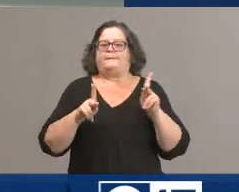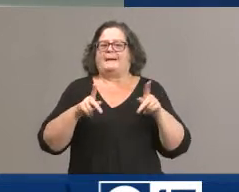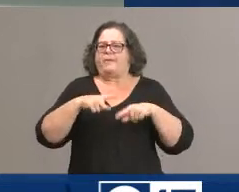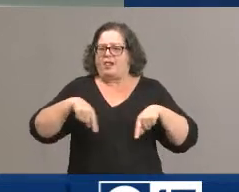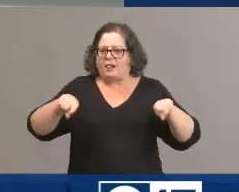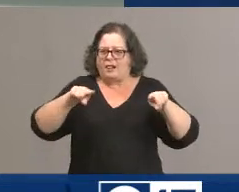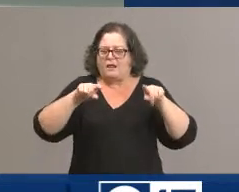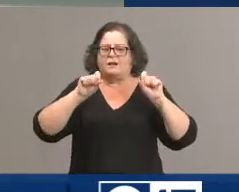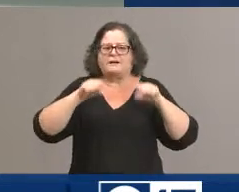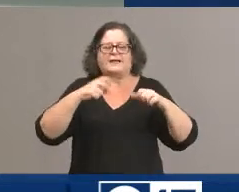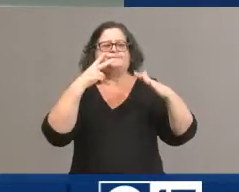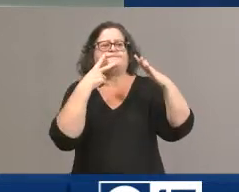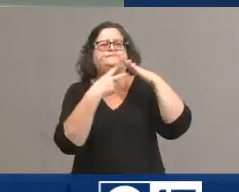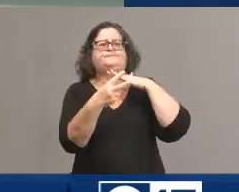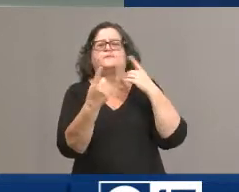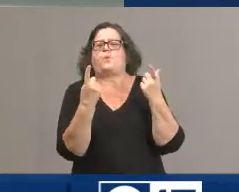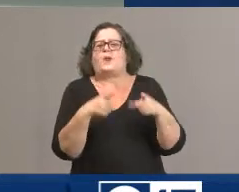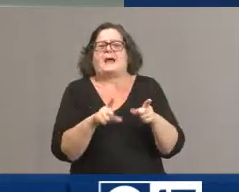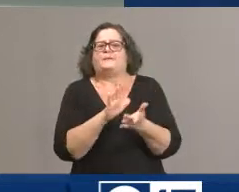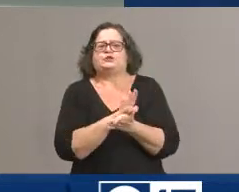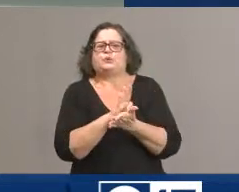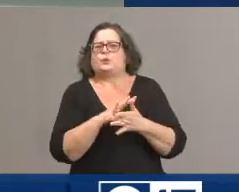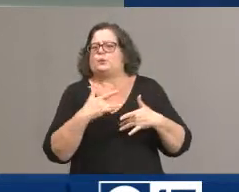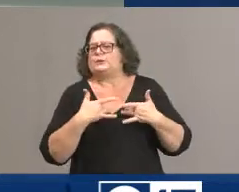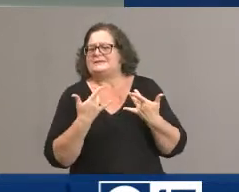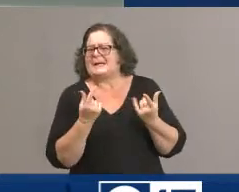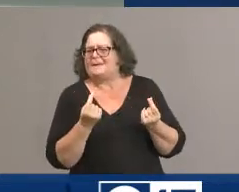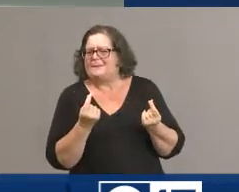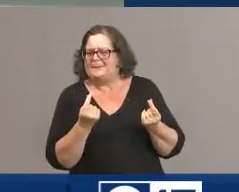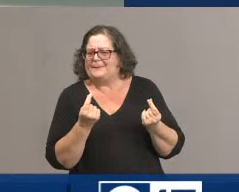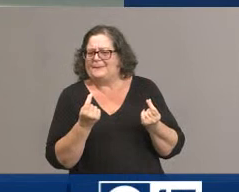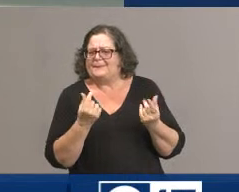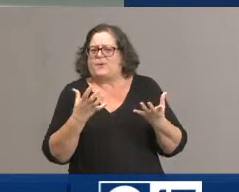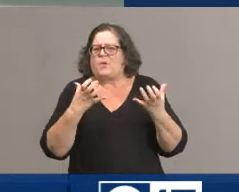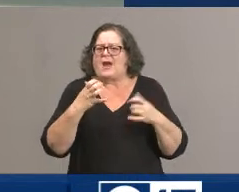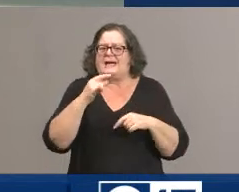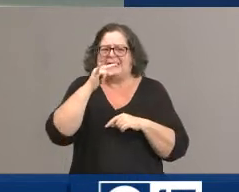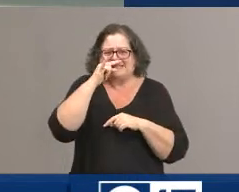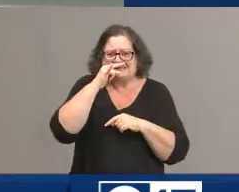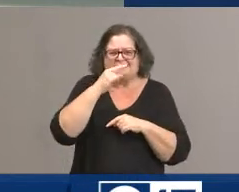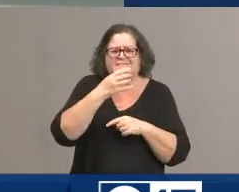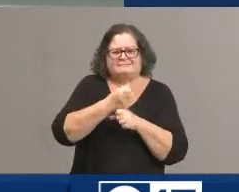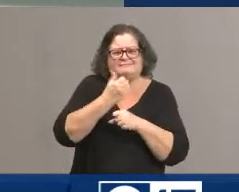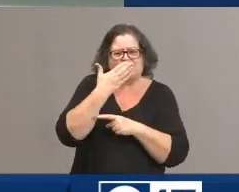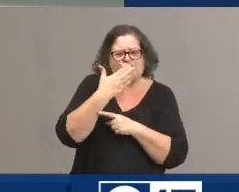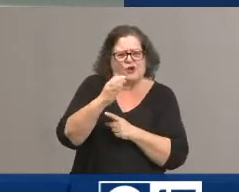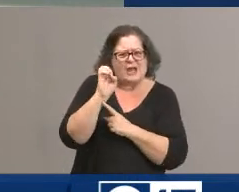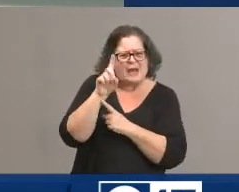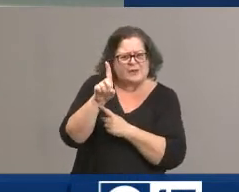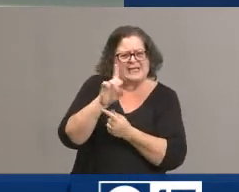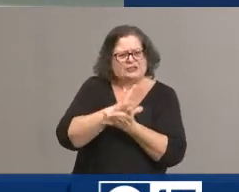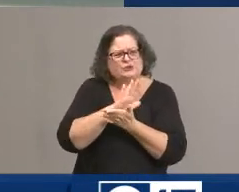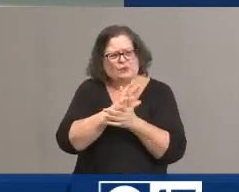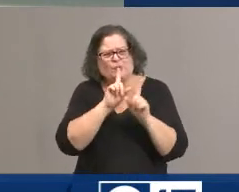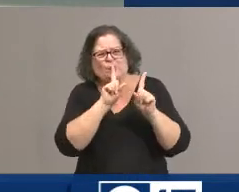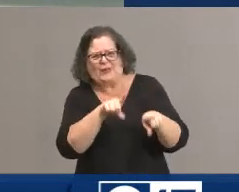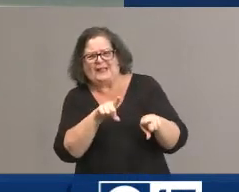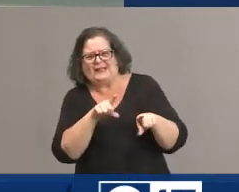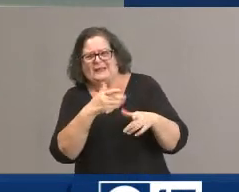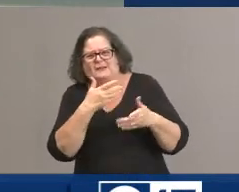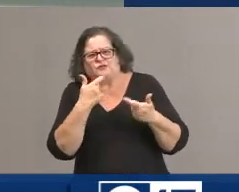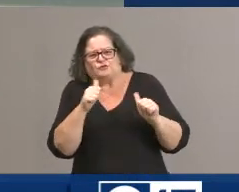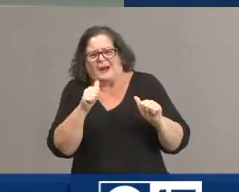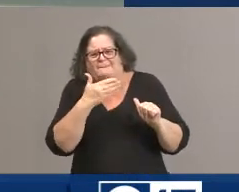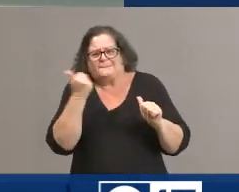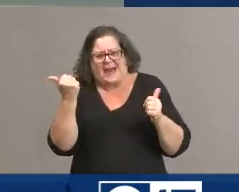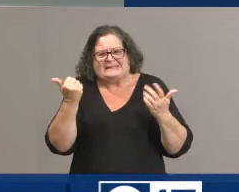to educate our kids as best as possible in the safest environment. At this point in